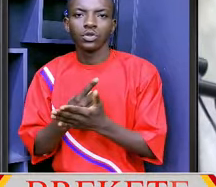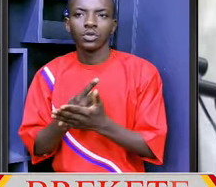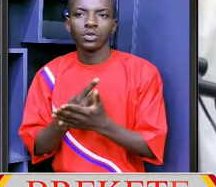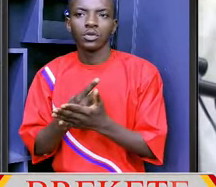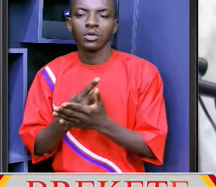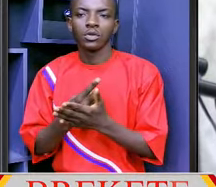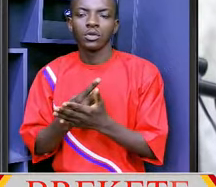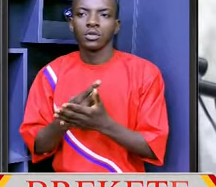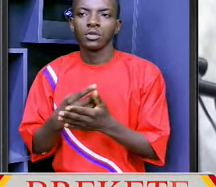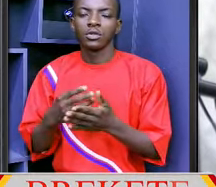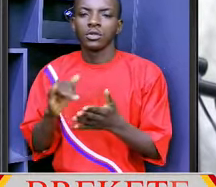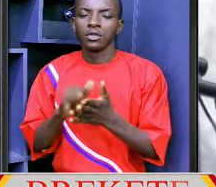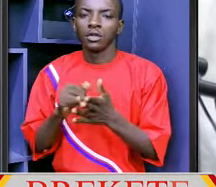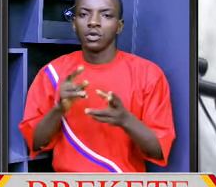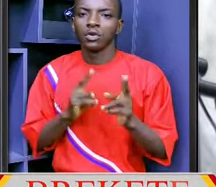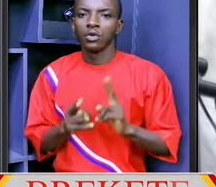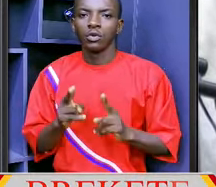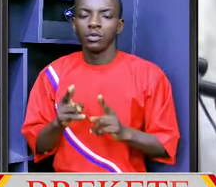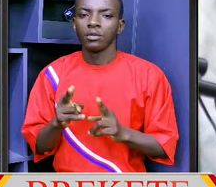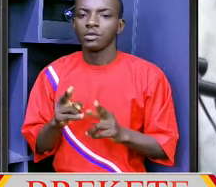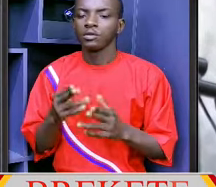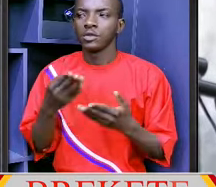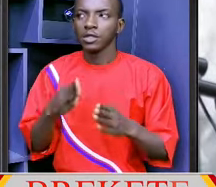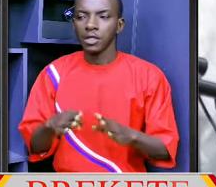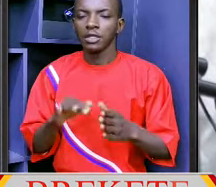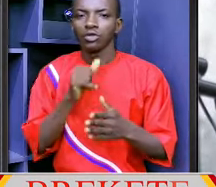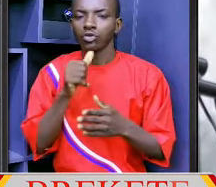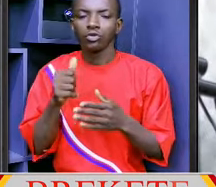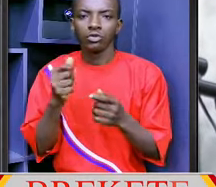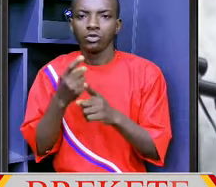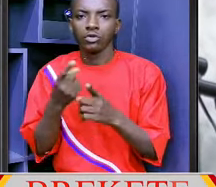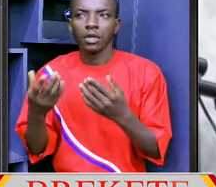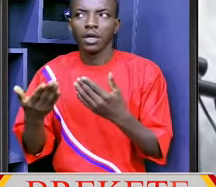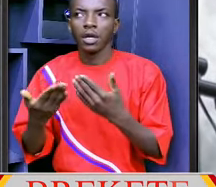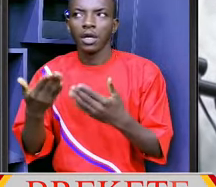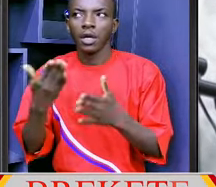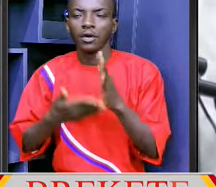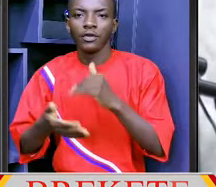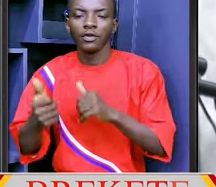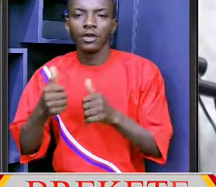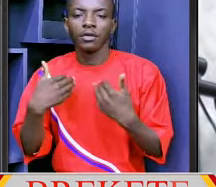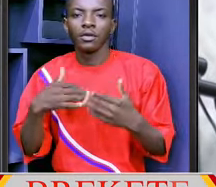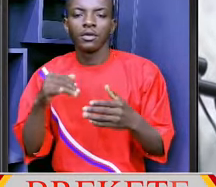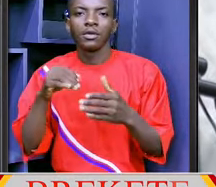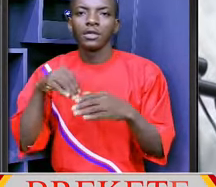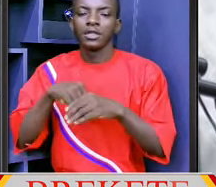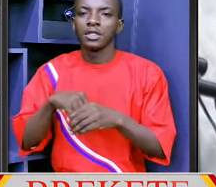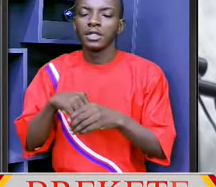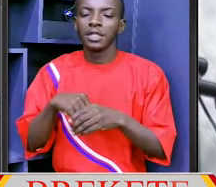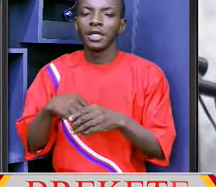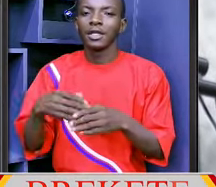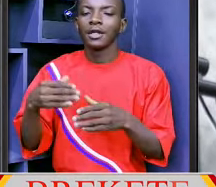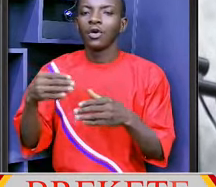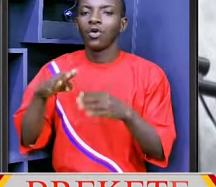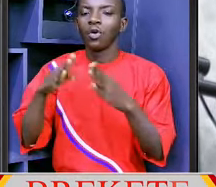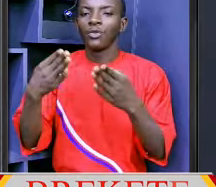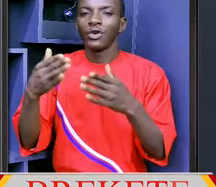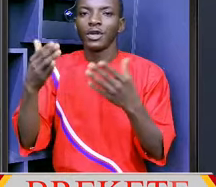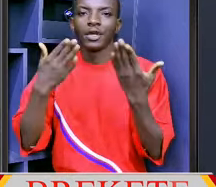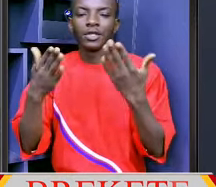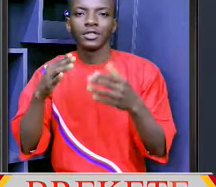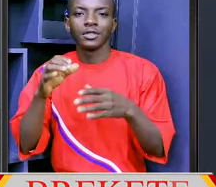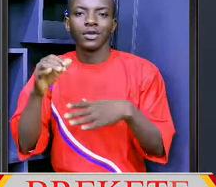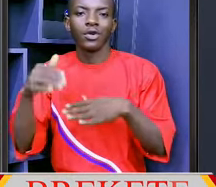human being die. Maybe just walk up us. On behalf of everybody, we they say inside the open air